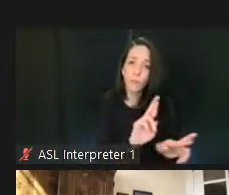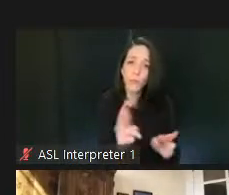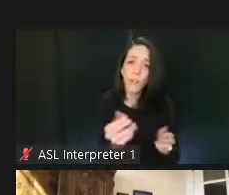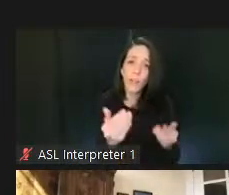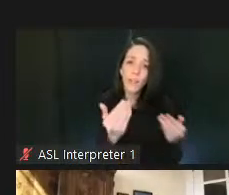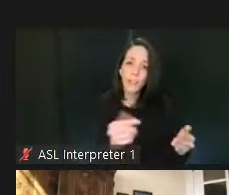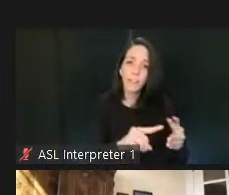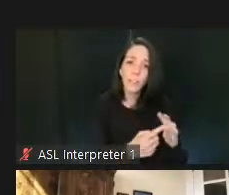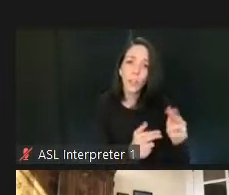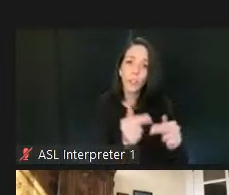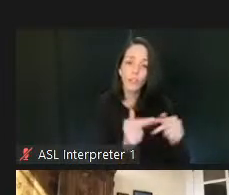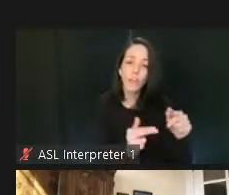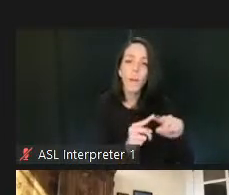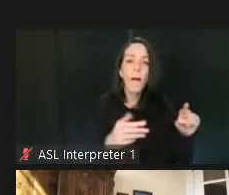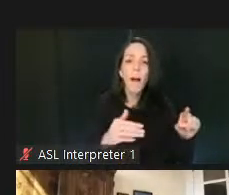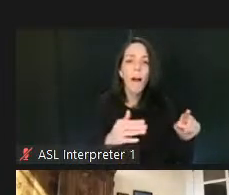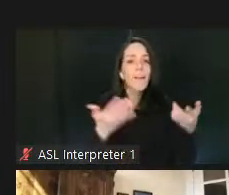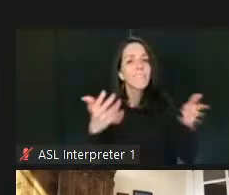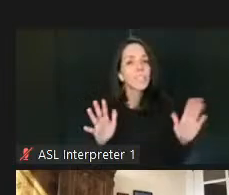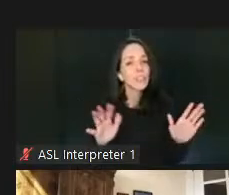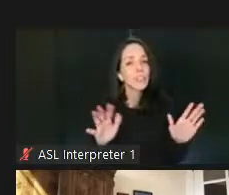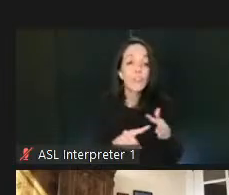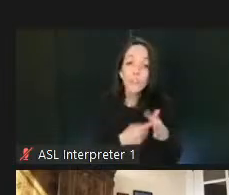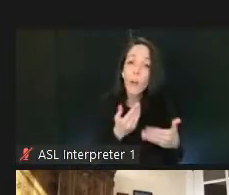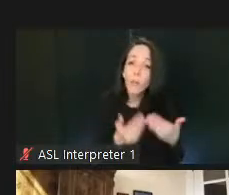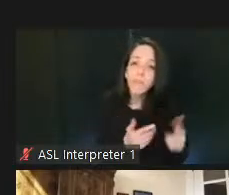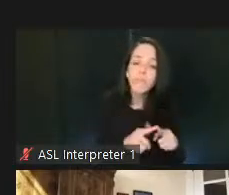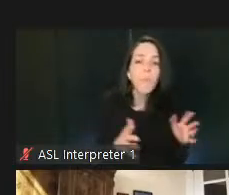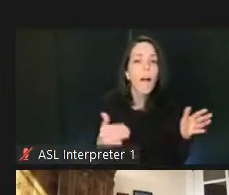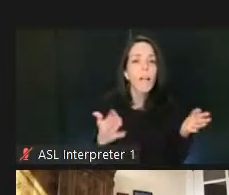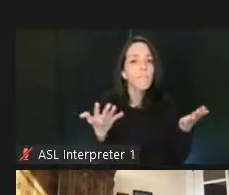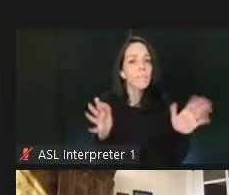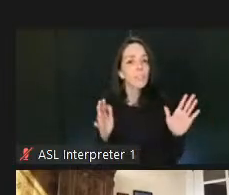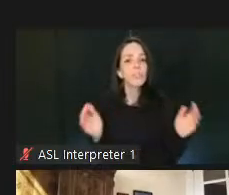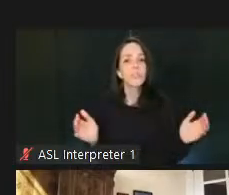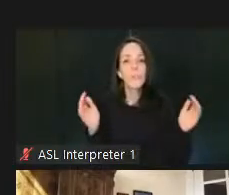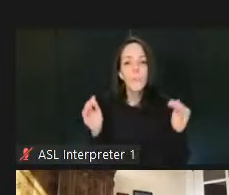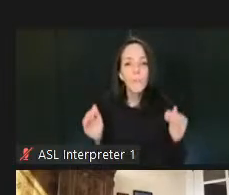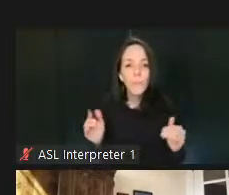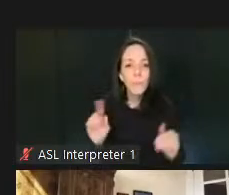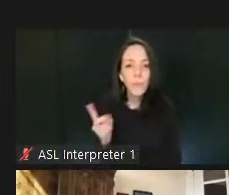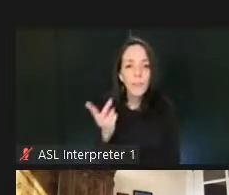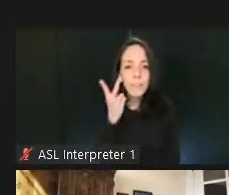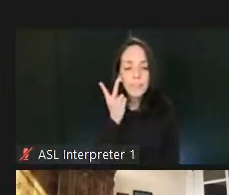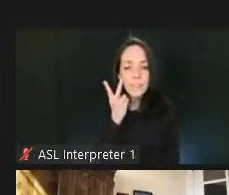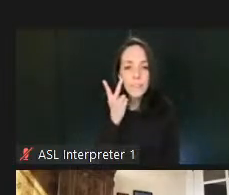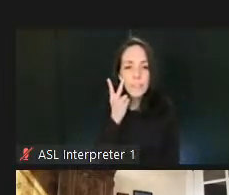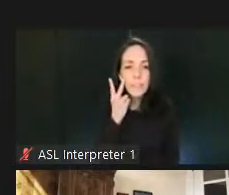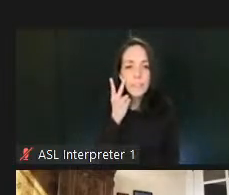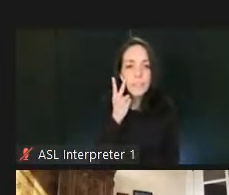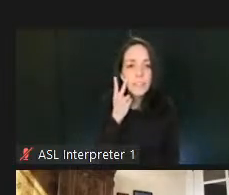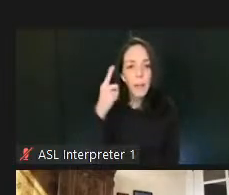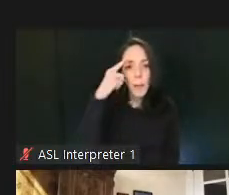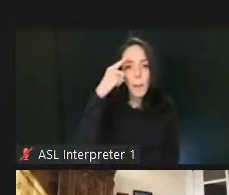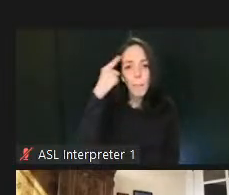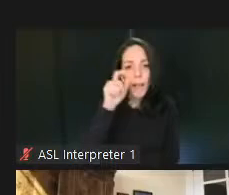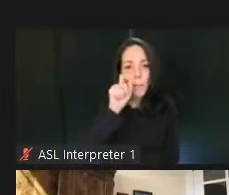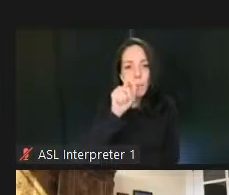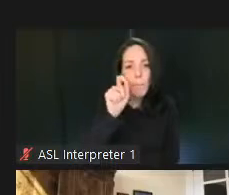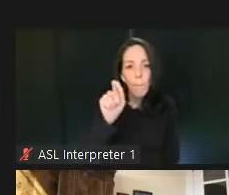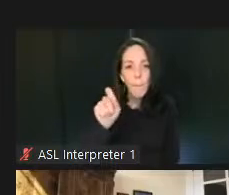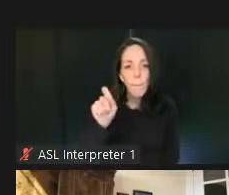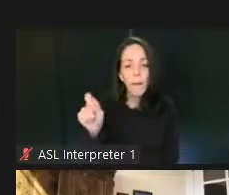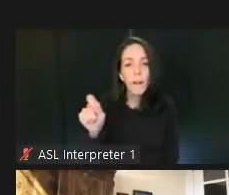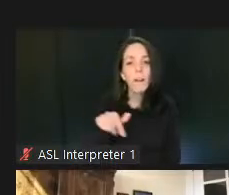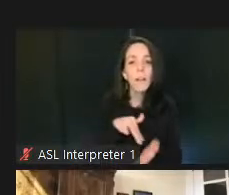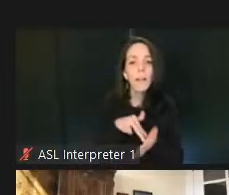the construction is not completed yet. And then where you see the black dotted lines, those